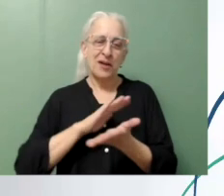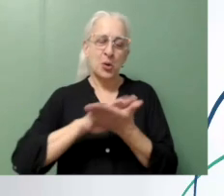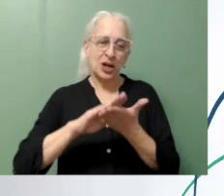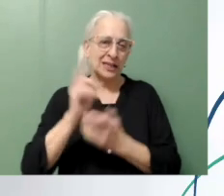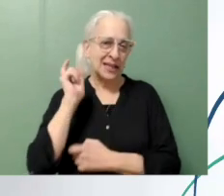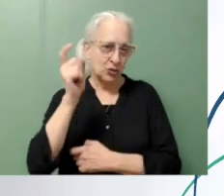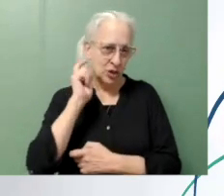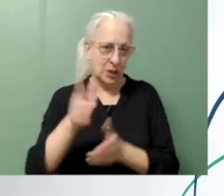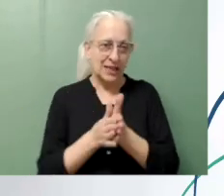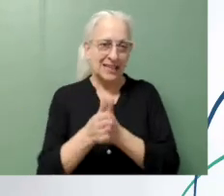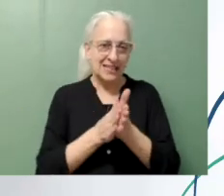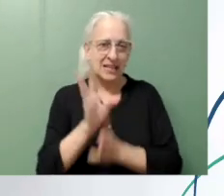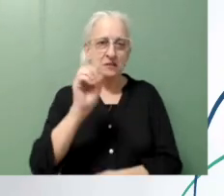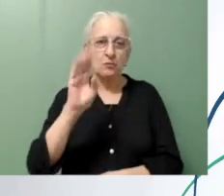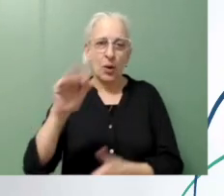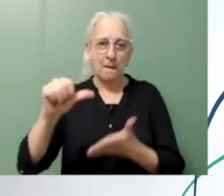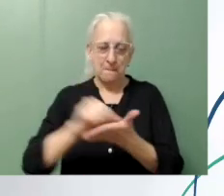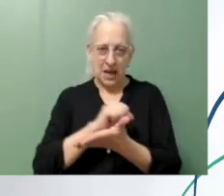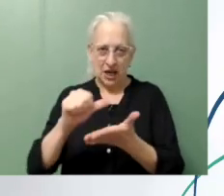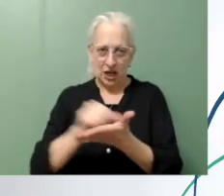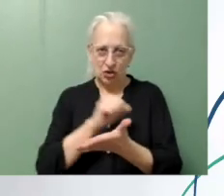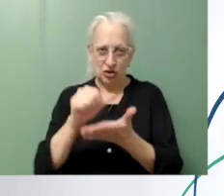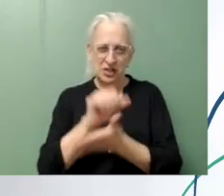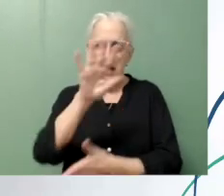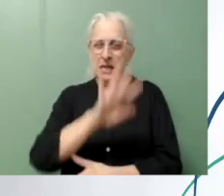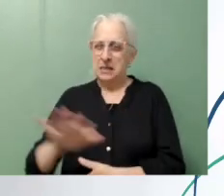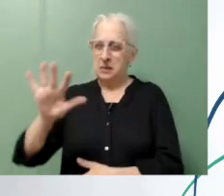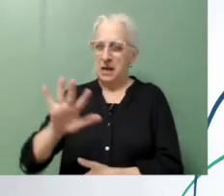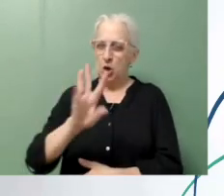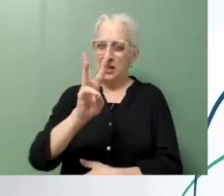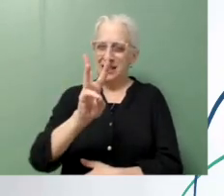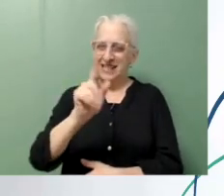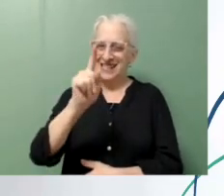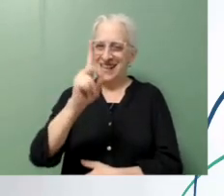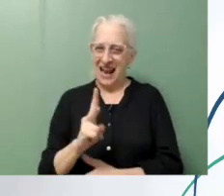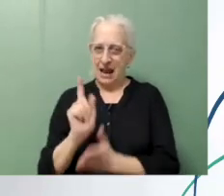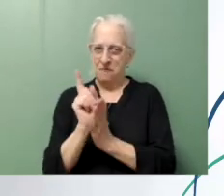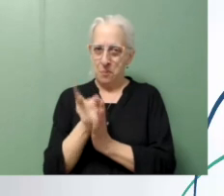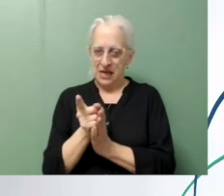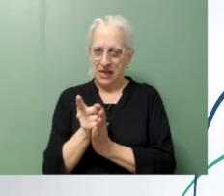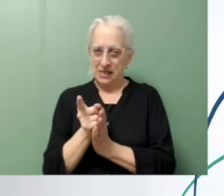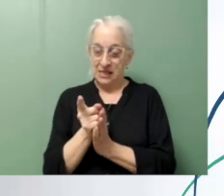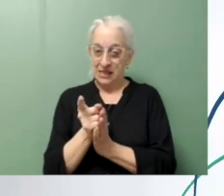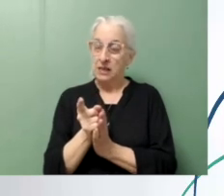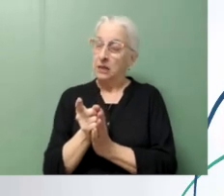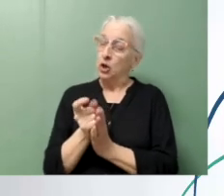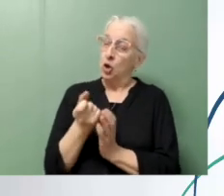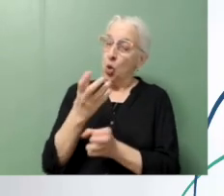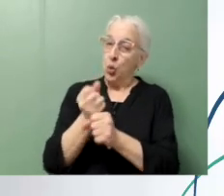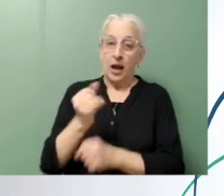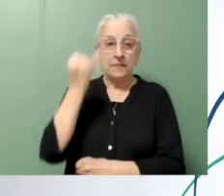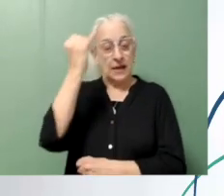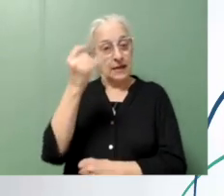transportation incentives web pages. It's about 6.5 minutes. We got the idea for this because during